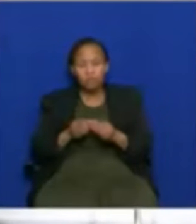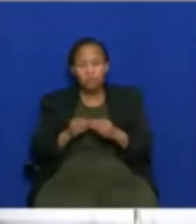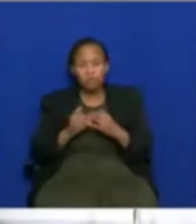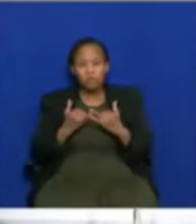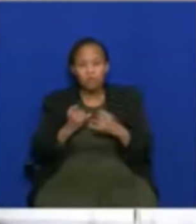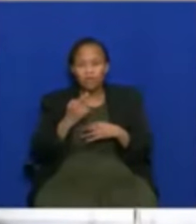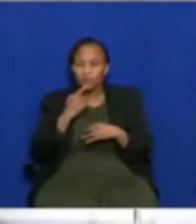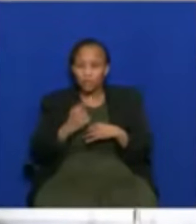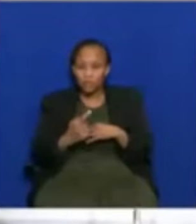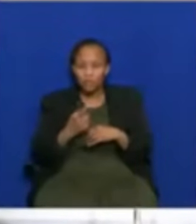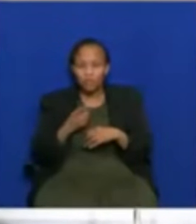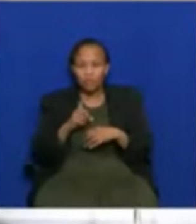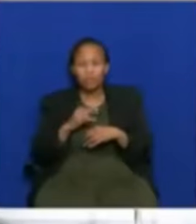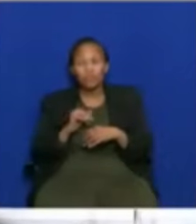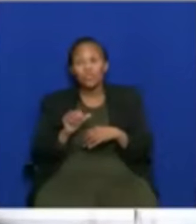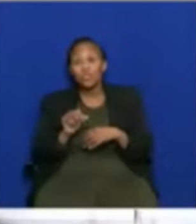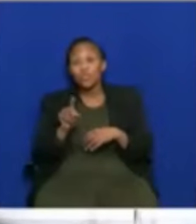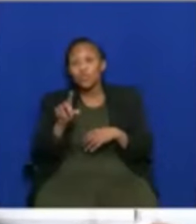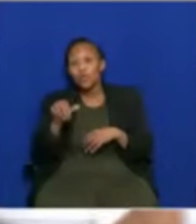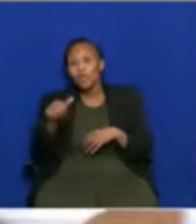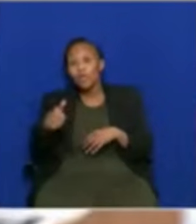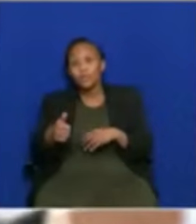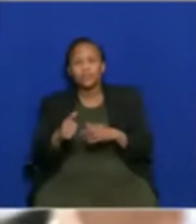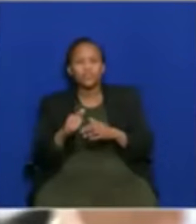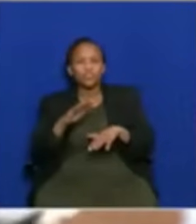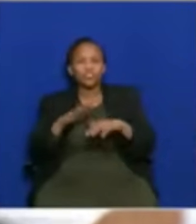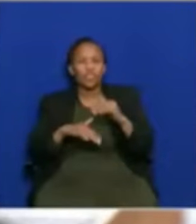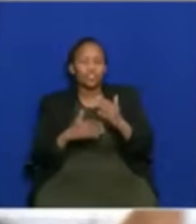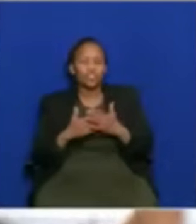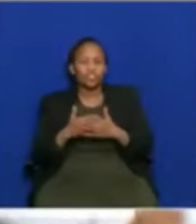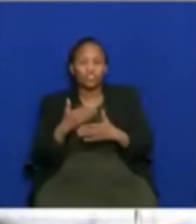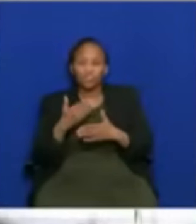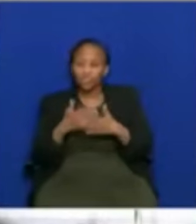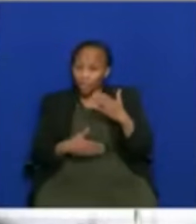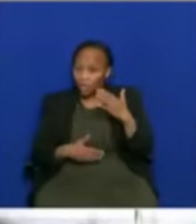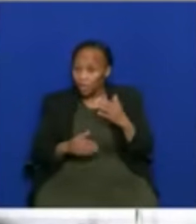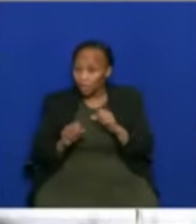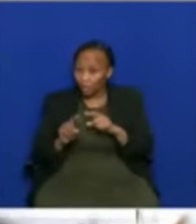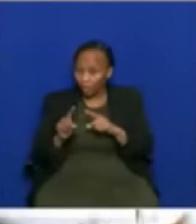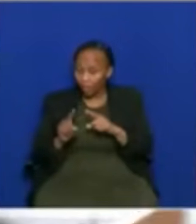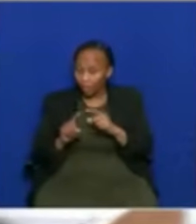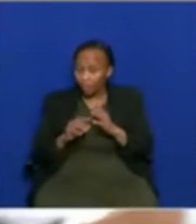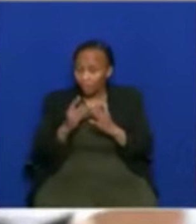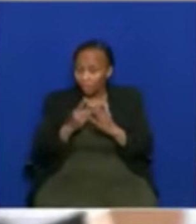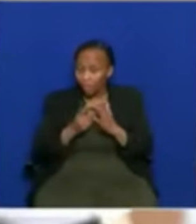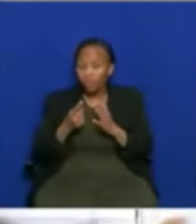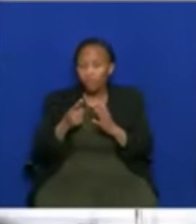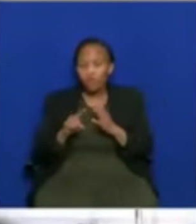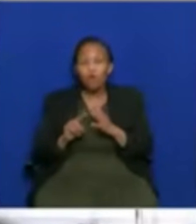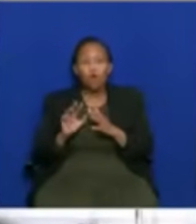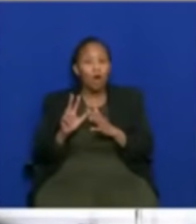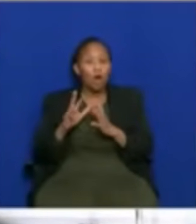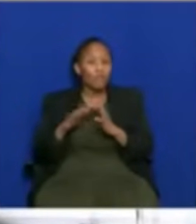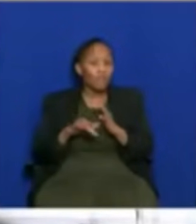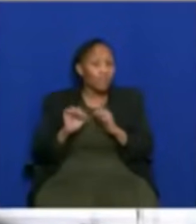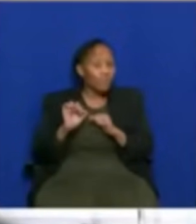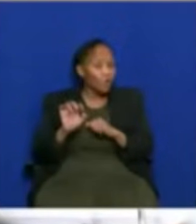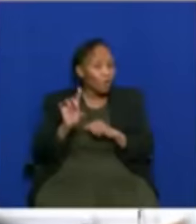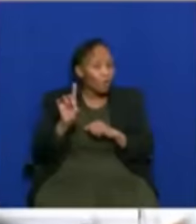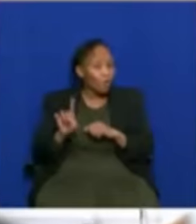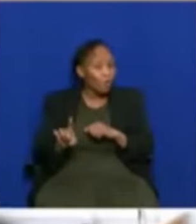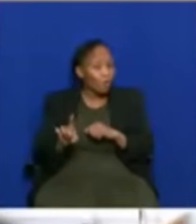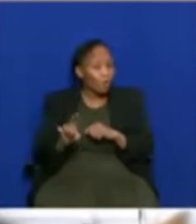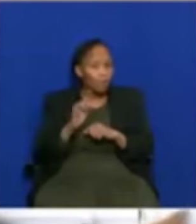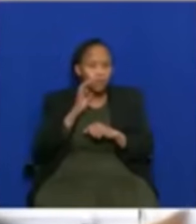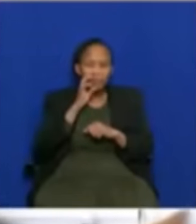charge sheet to your affidavit. Yes, sir. Now, did you not see that there were inaccuracies